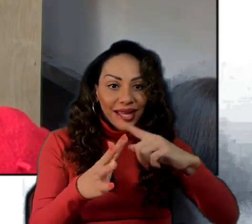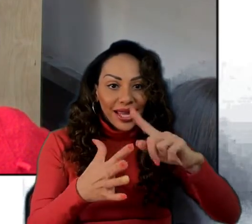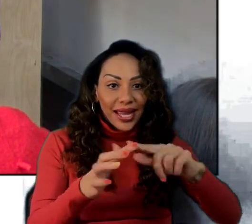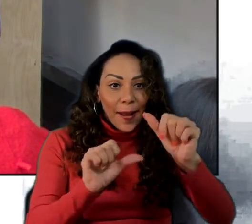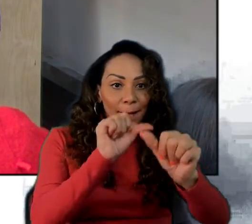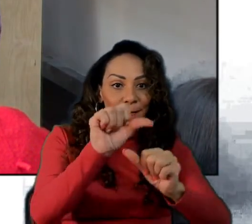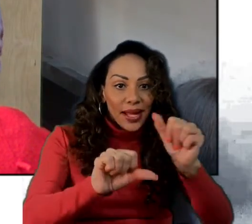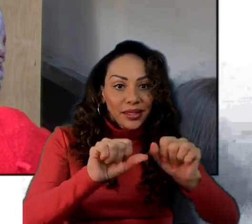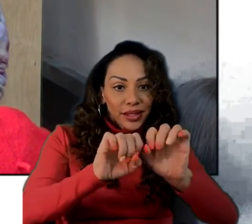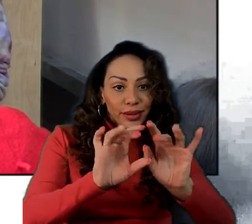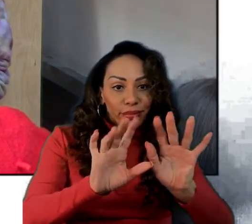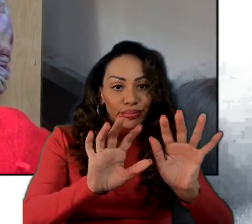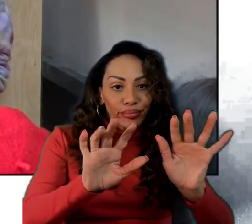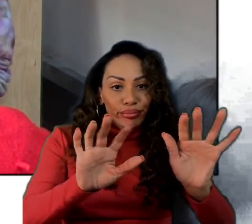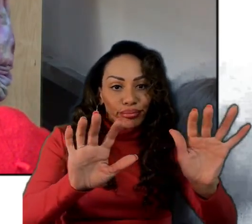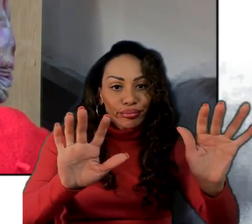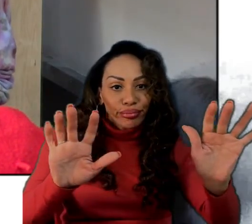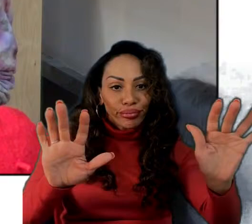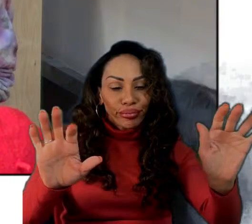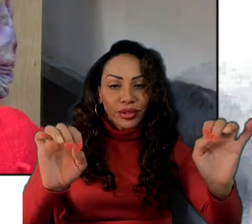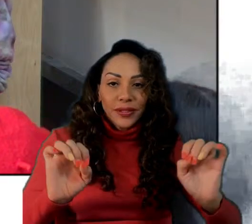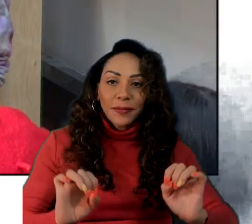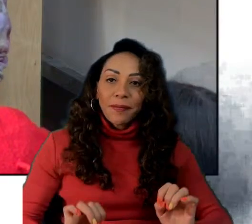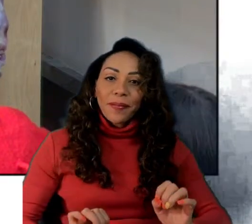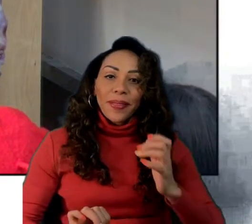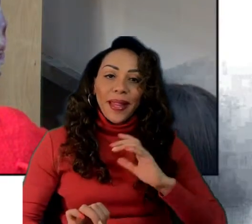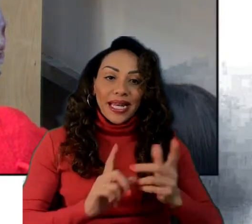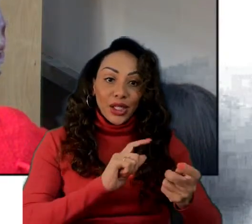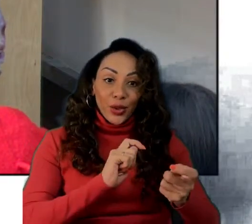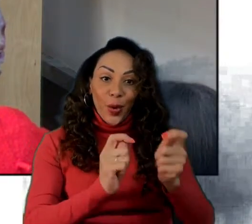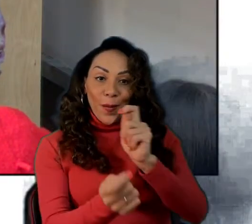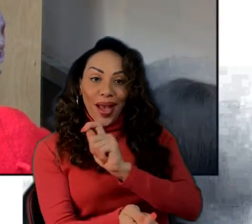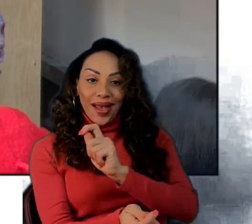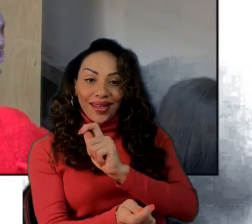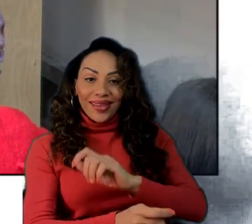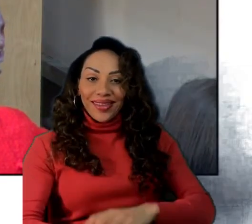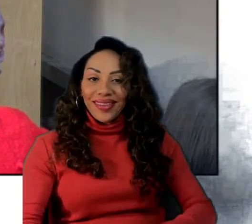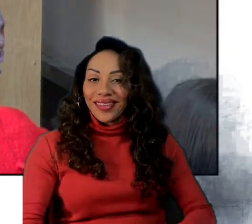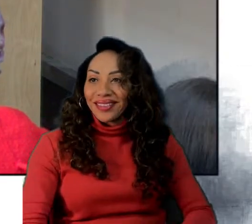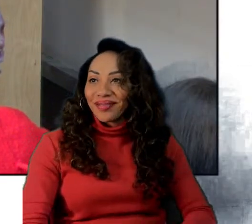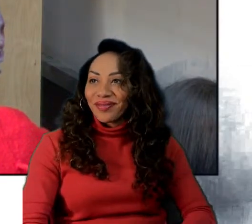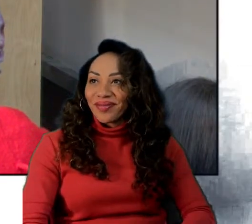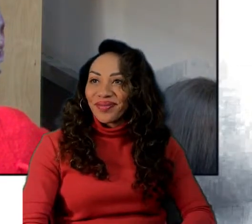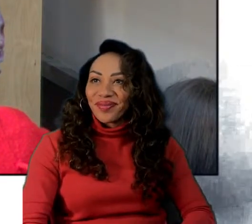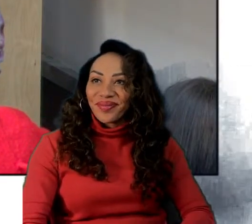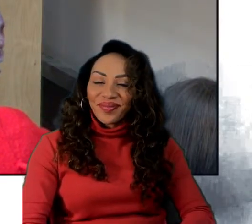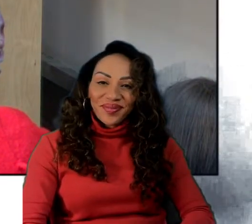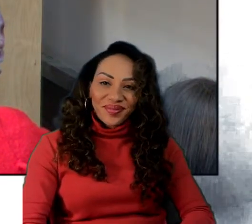So, I need to switch back to the tab.